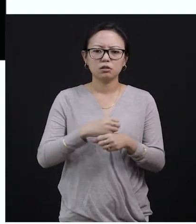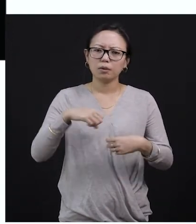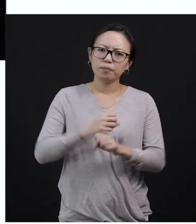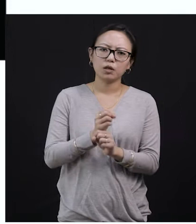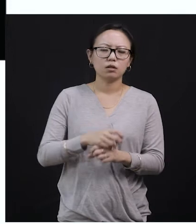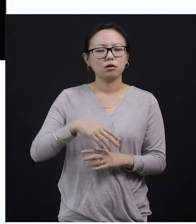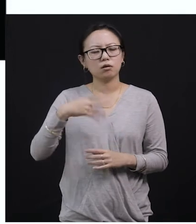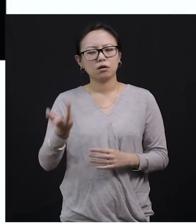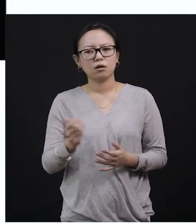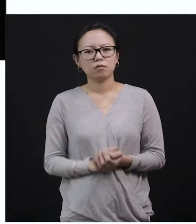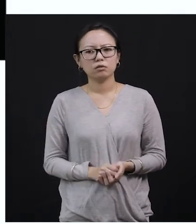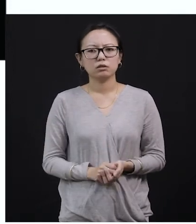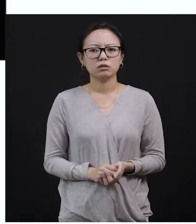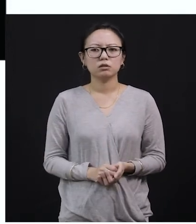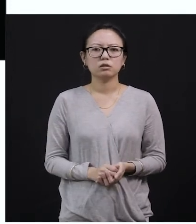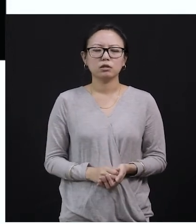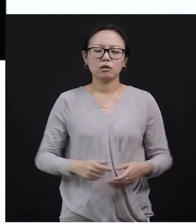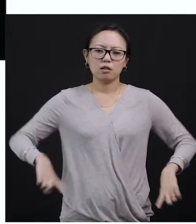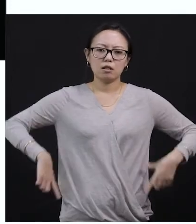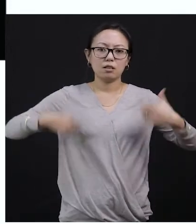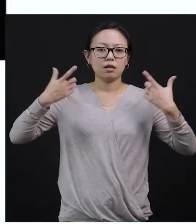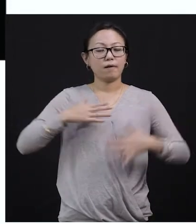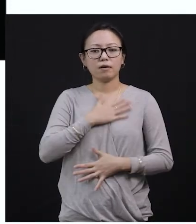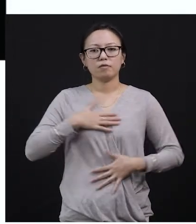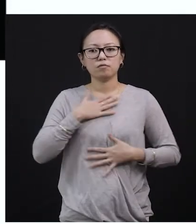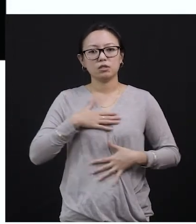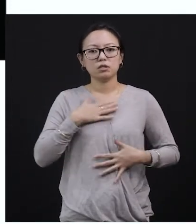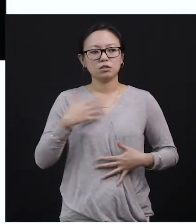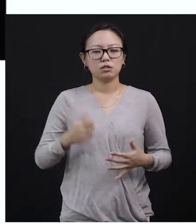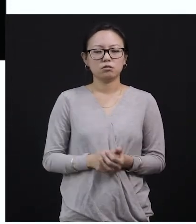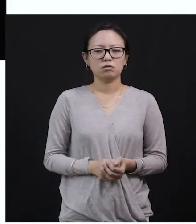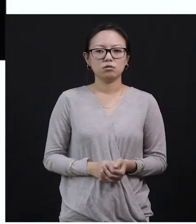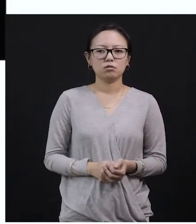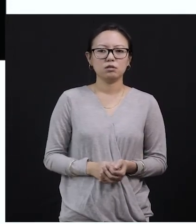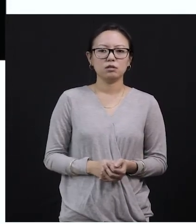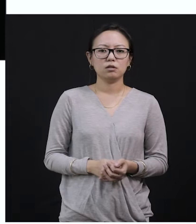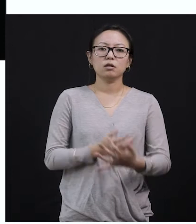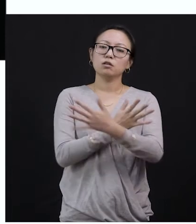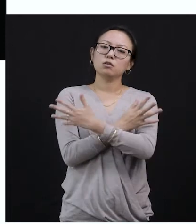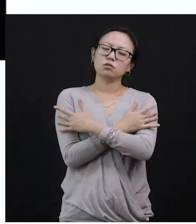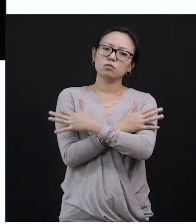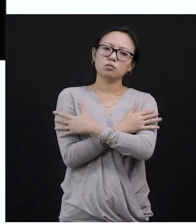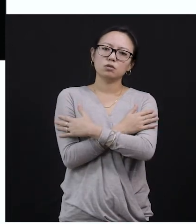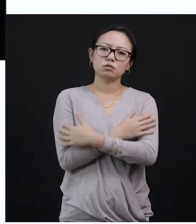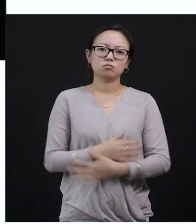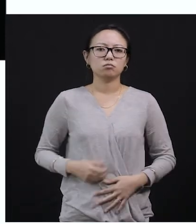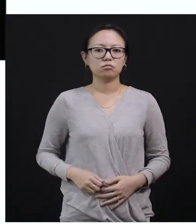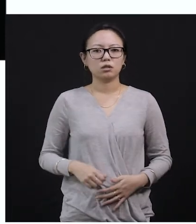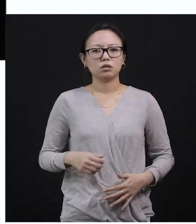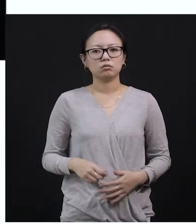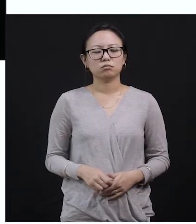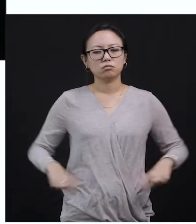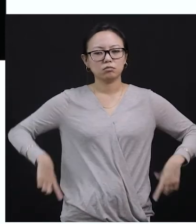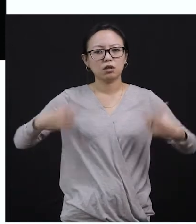they have all the richness, and they enjoy a very, they used to spend their time in fun. So